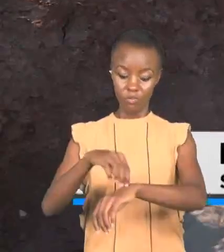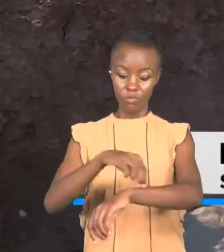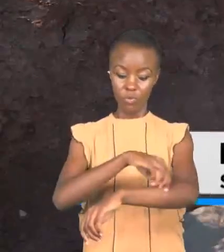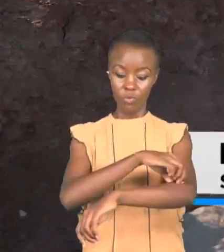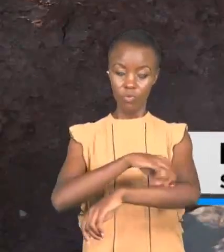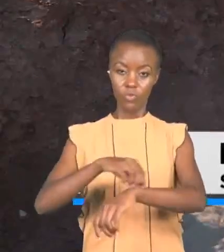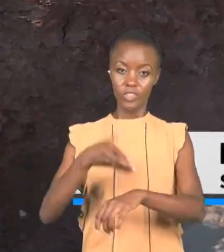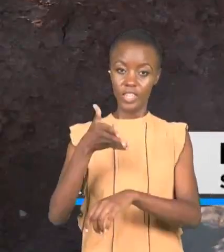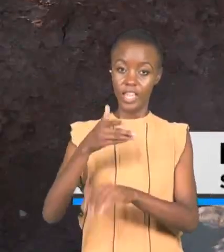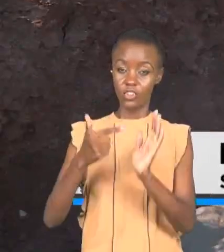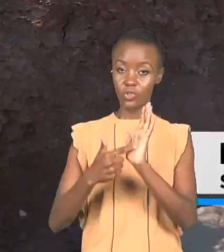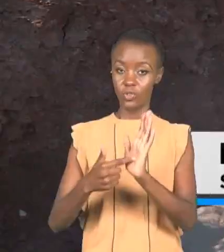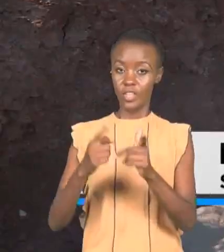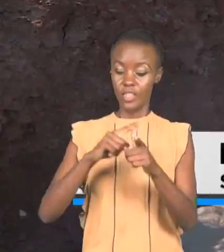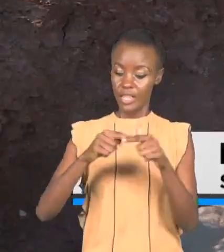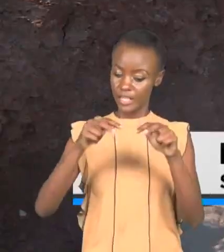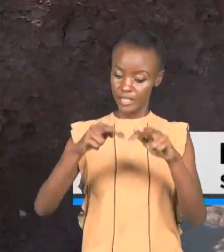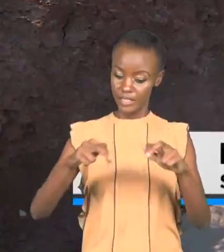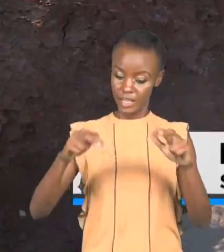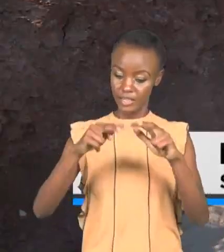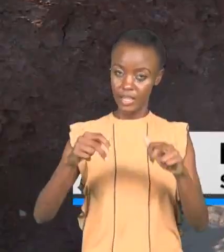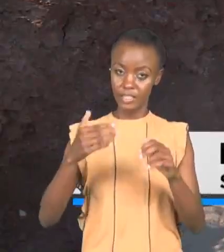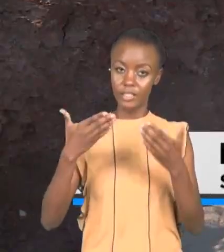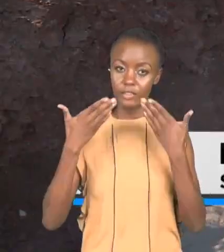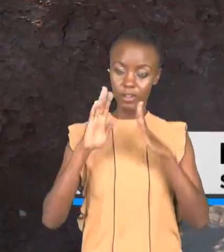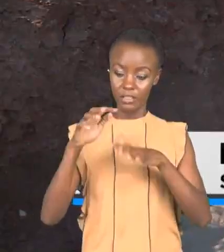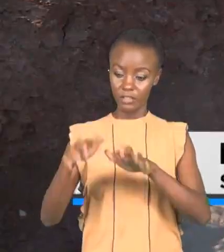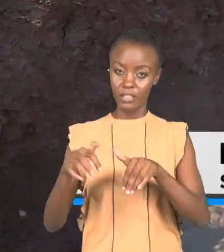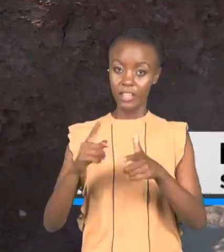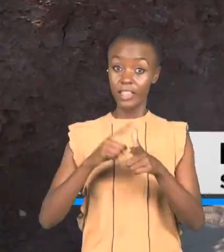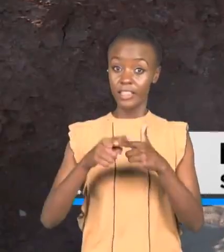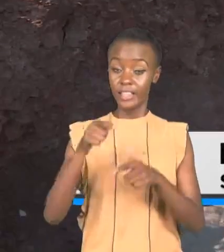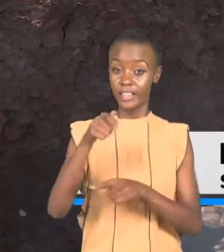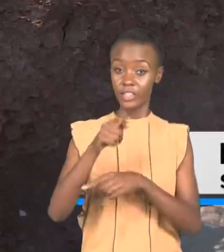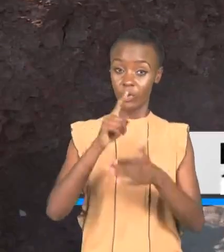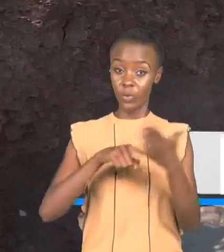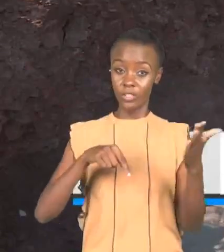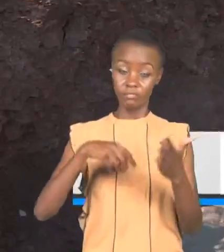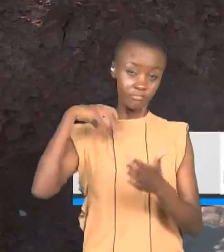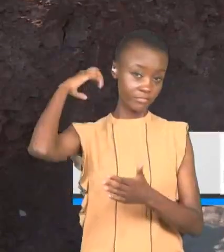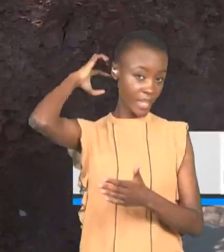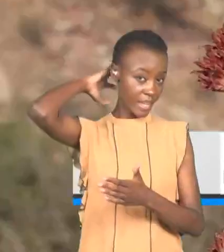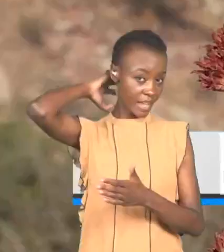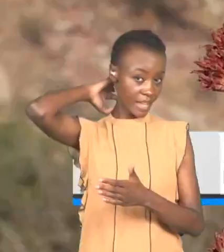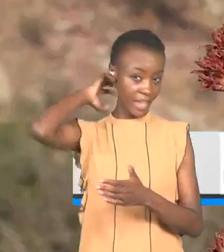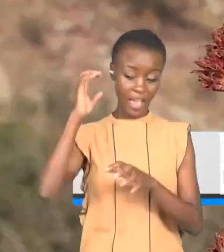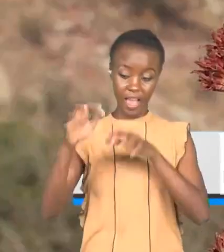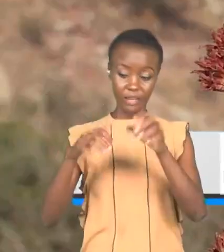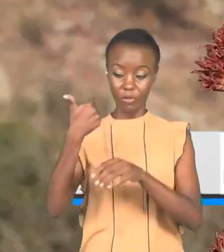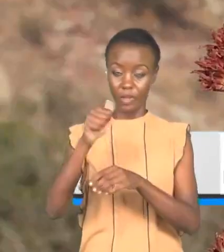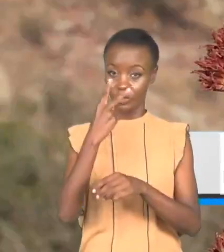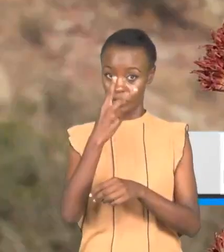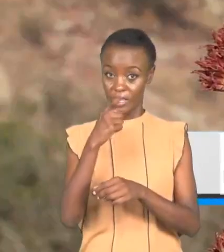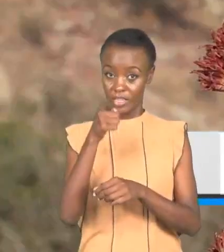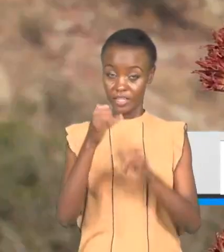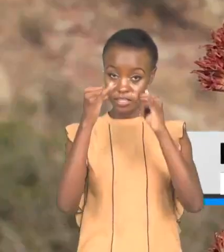We started to excavate it, and we brought it back to the lab, and it turned out to be the hip of a species we'd never seen before. The new discovery